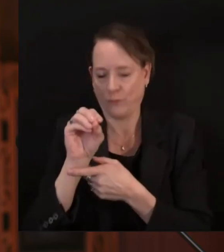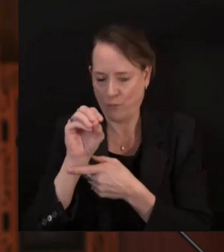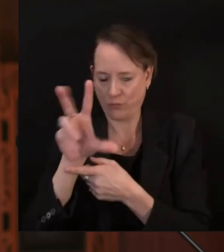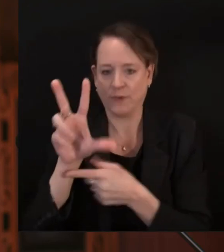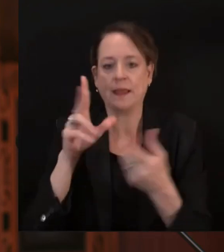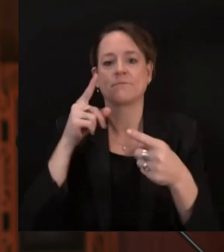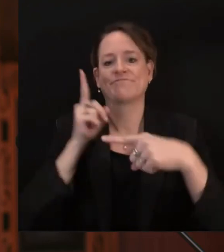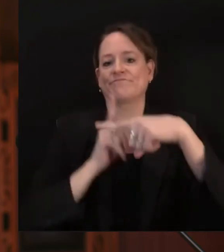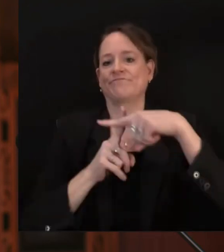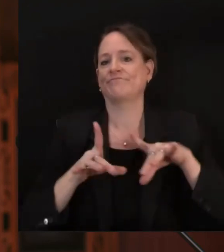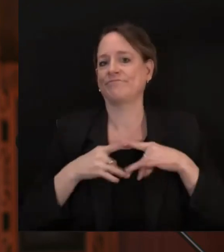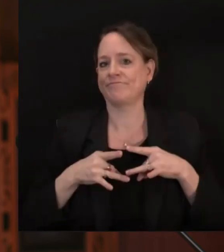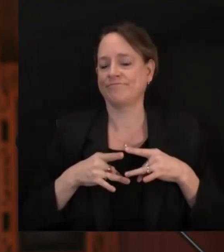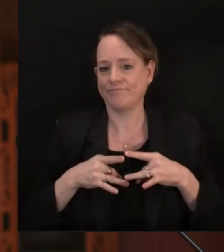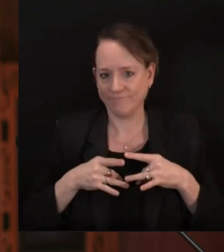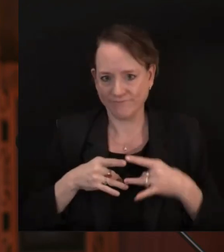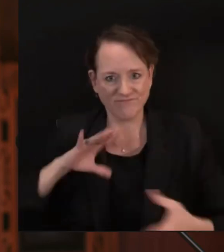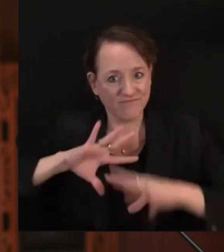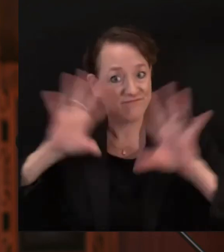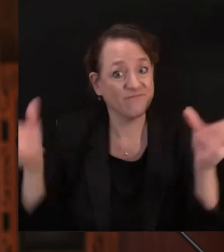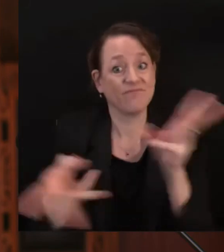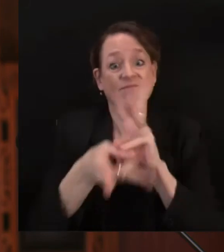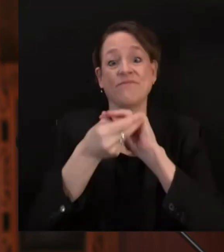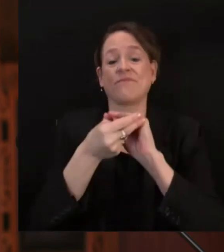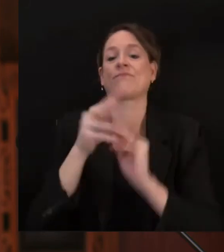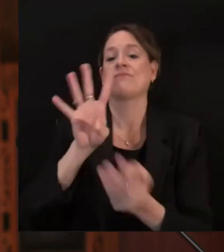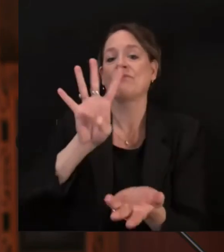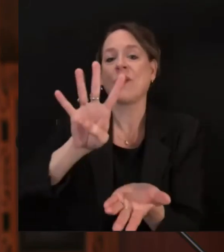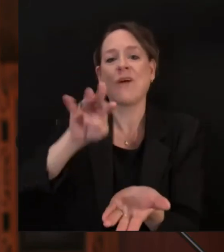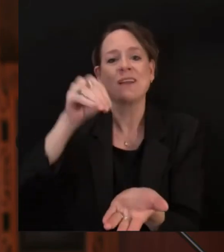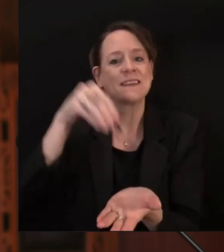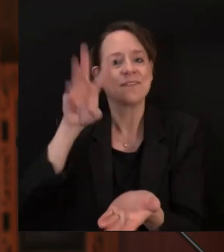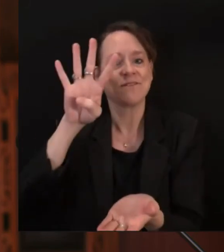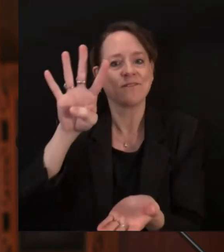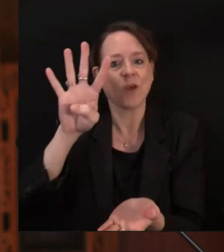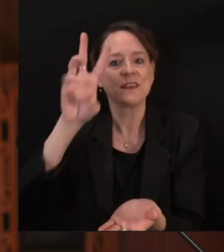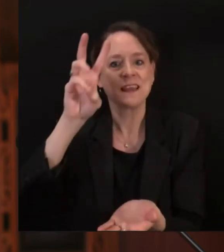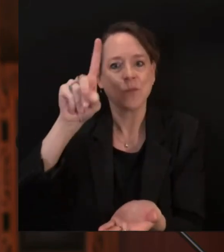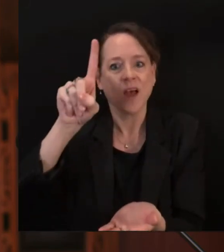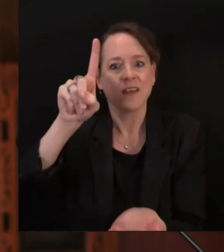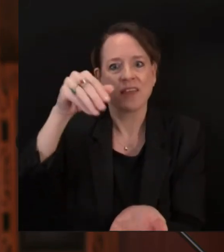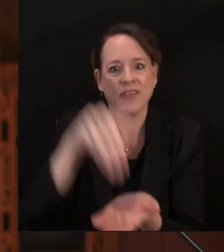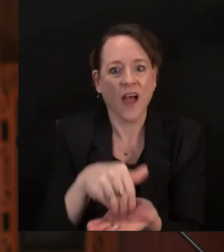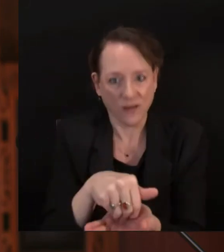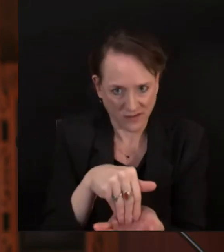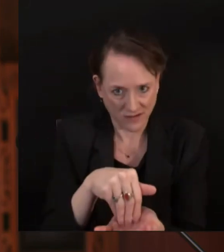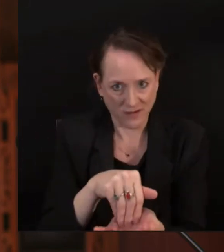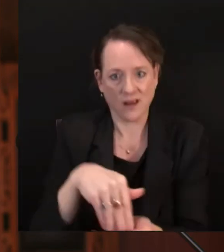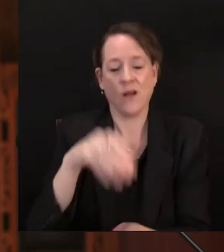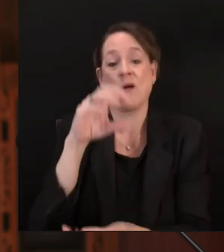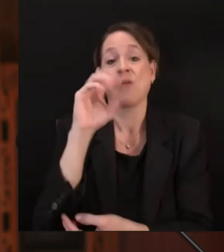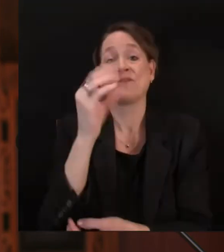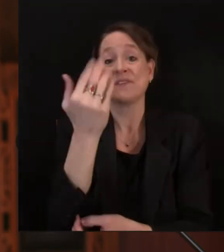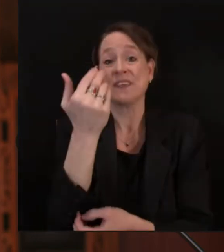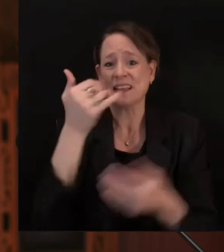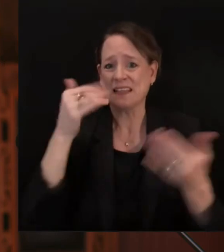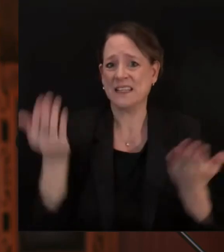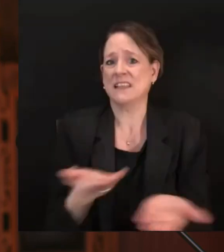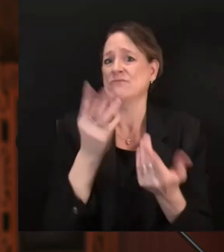cases in the state of Wisconsin to 461,015. Our 7-day average of positive cases